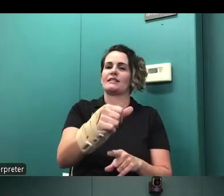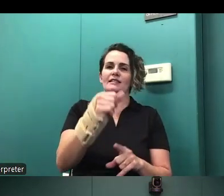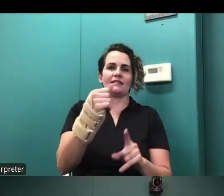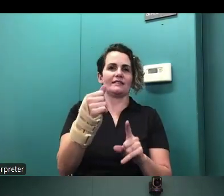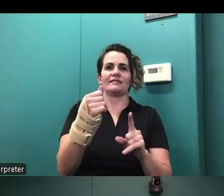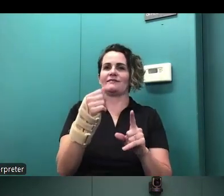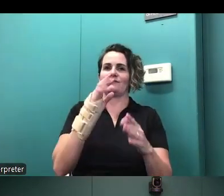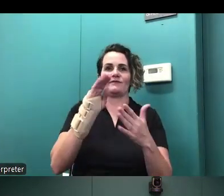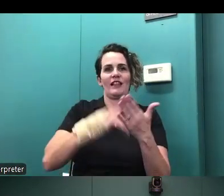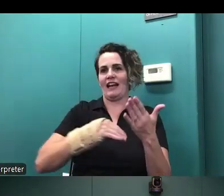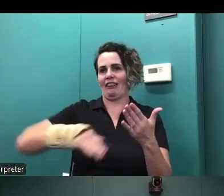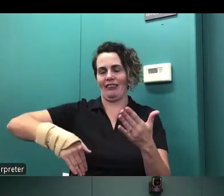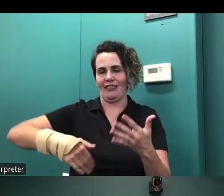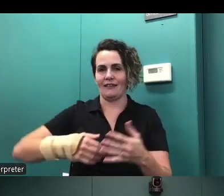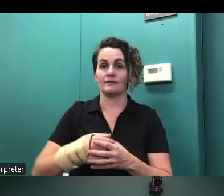out